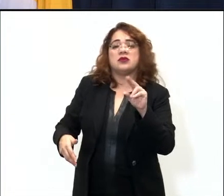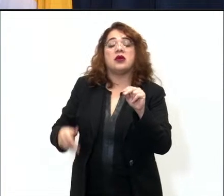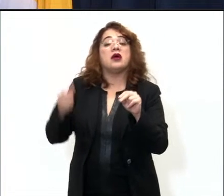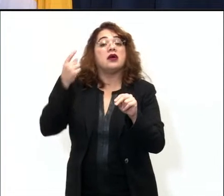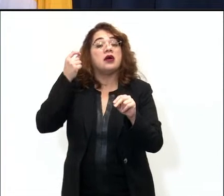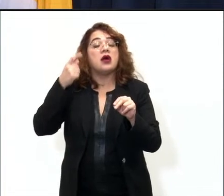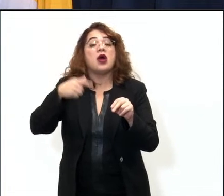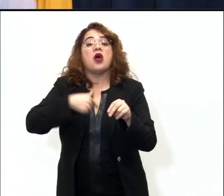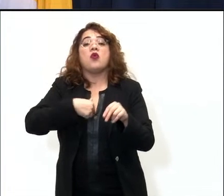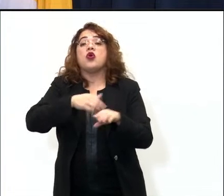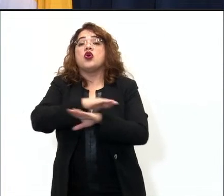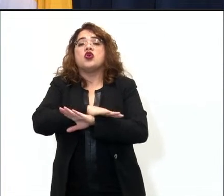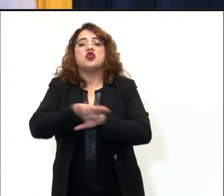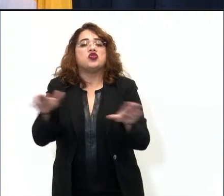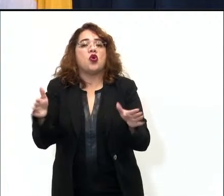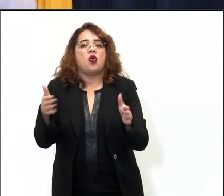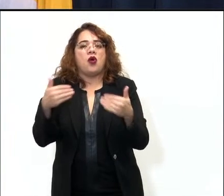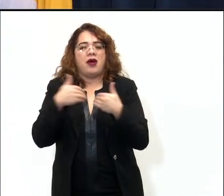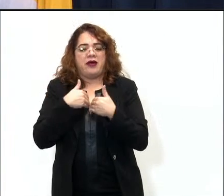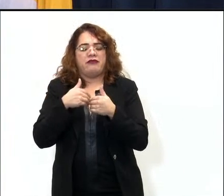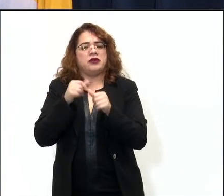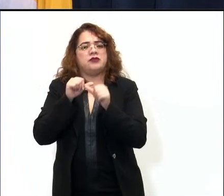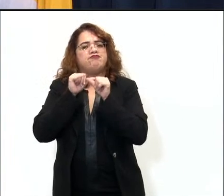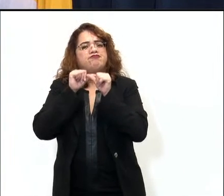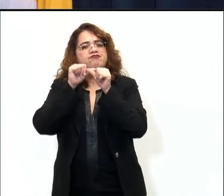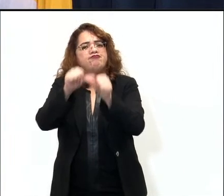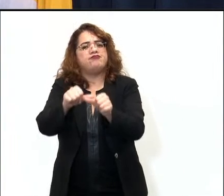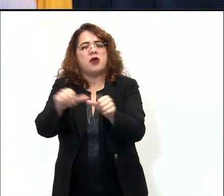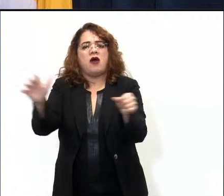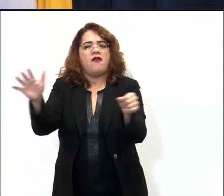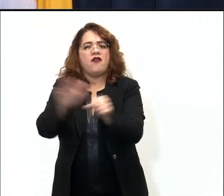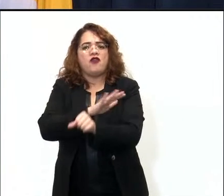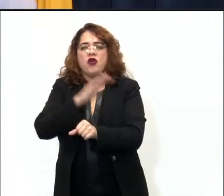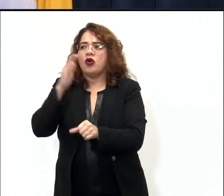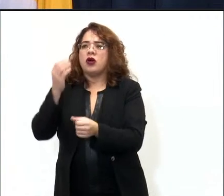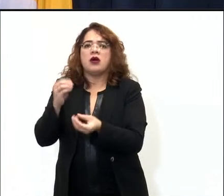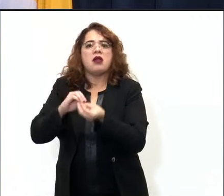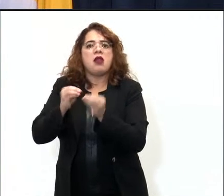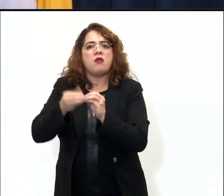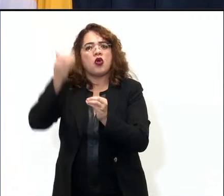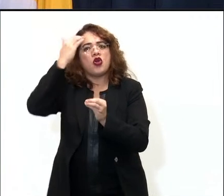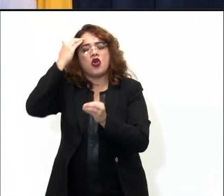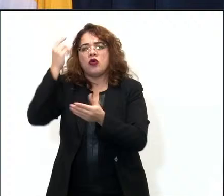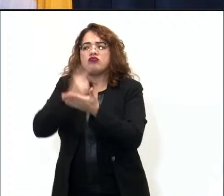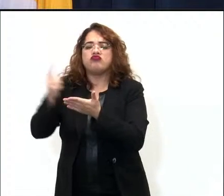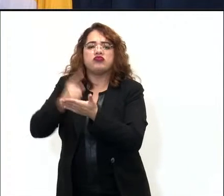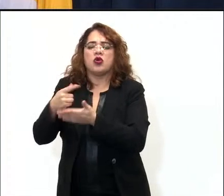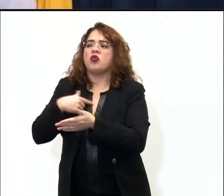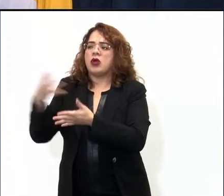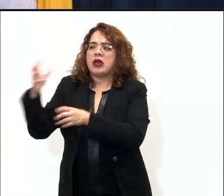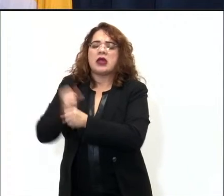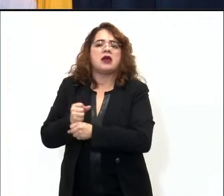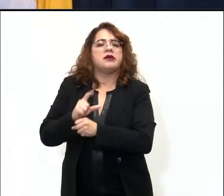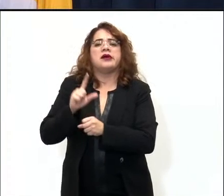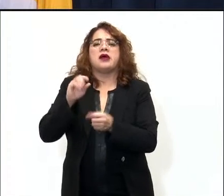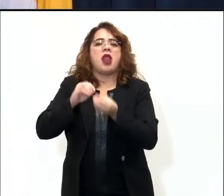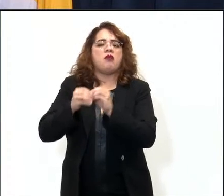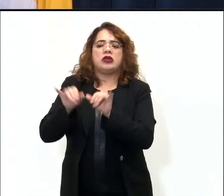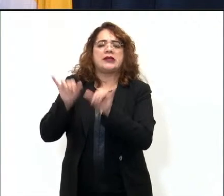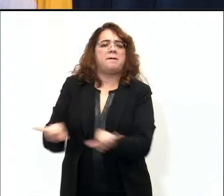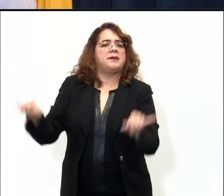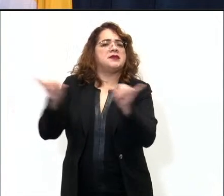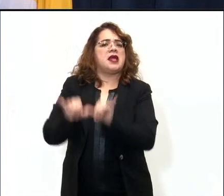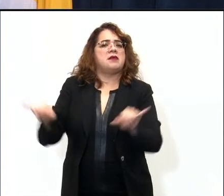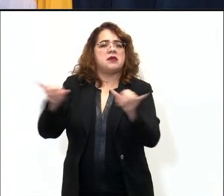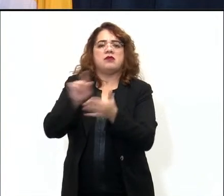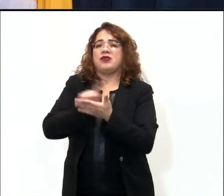vaccine, we are planning out with what we have and what we're hoping to be getting to be able to do all the vaccine clinics coming